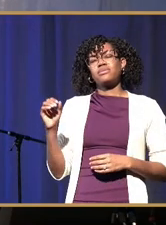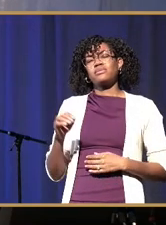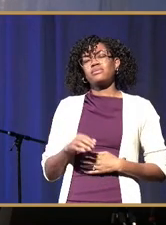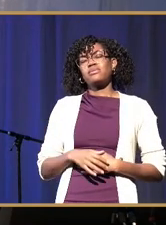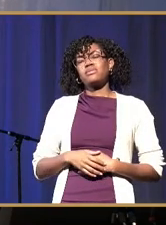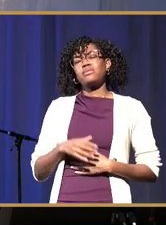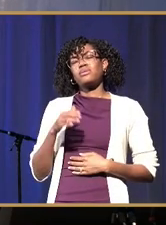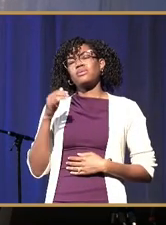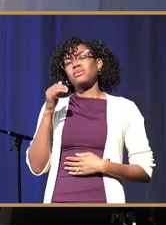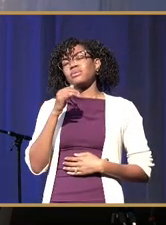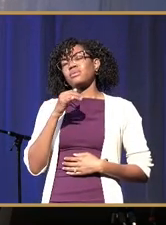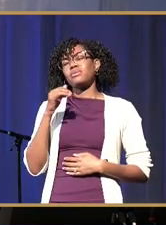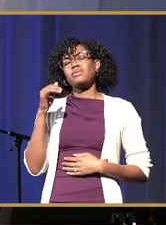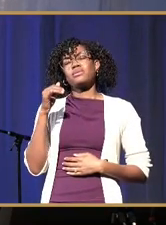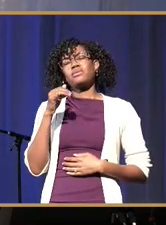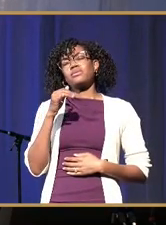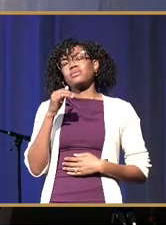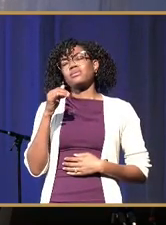ooh,